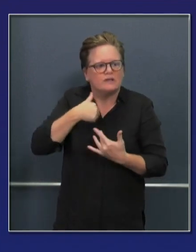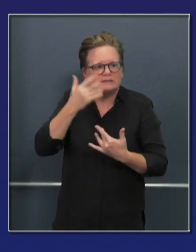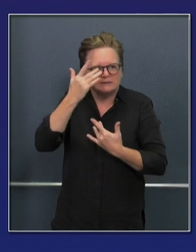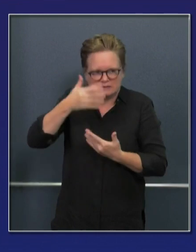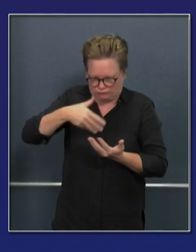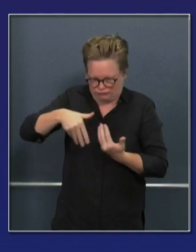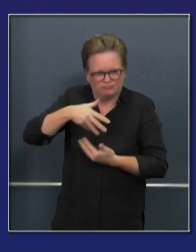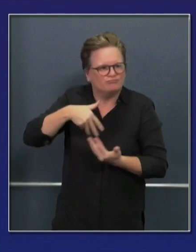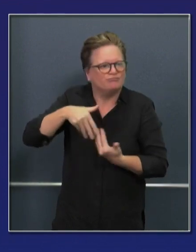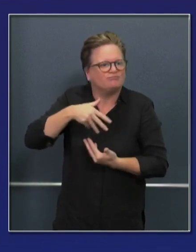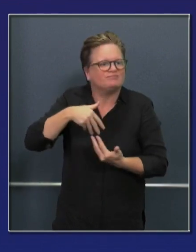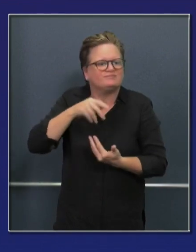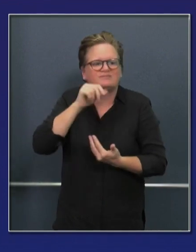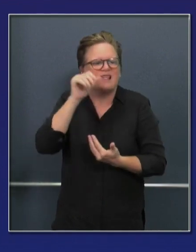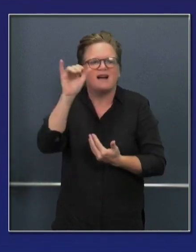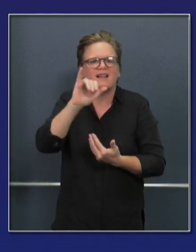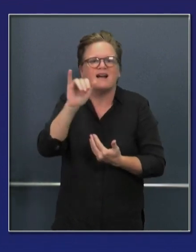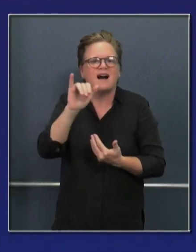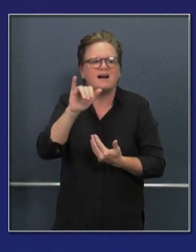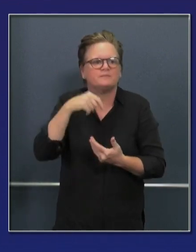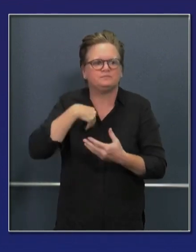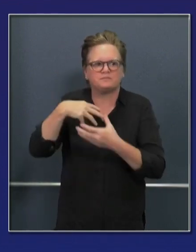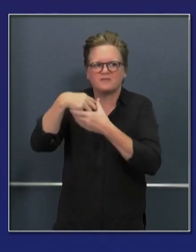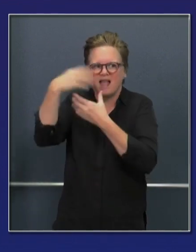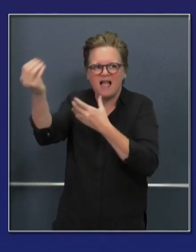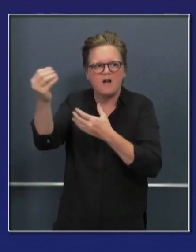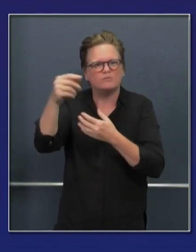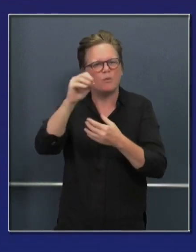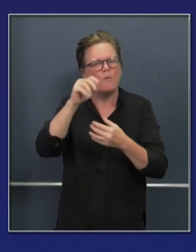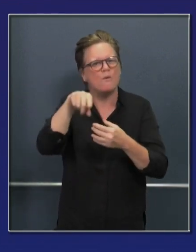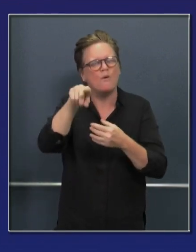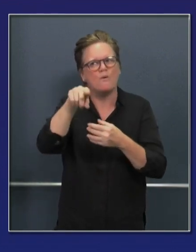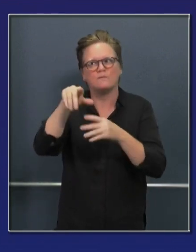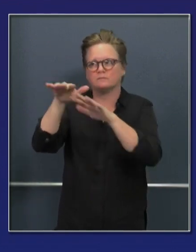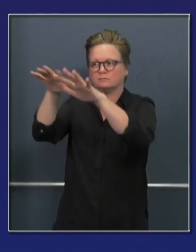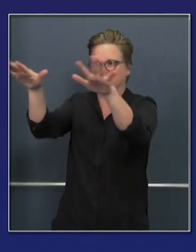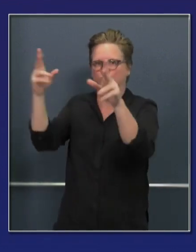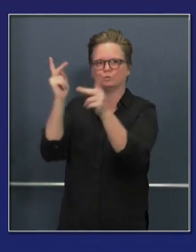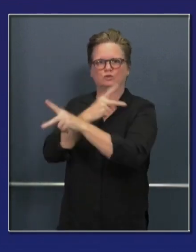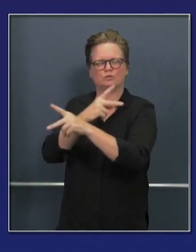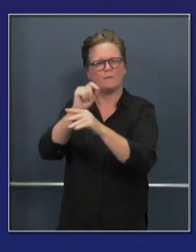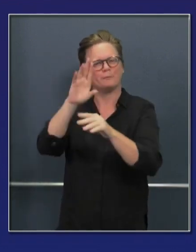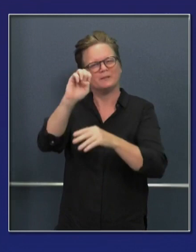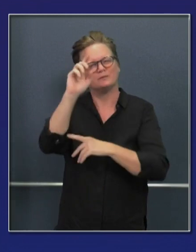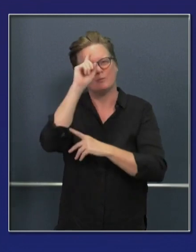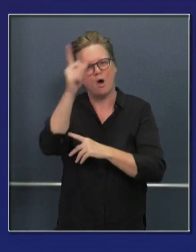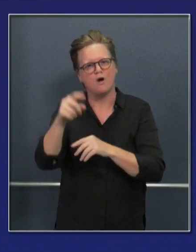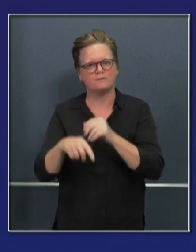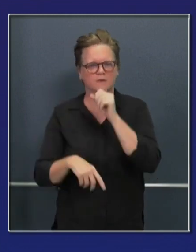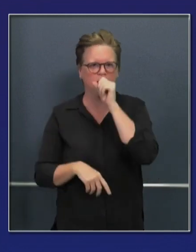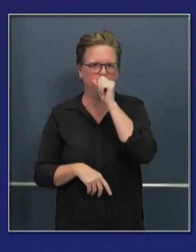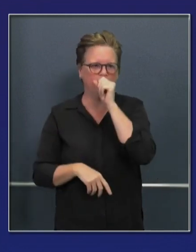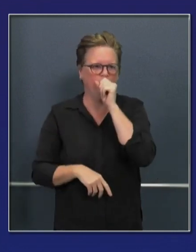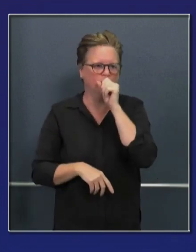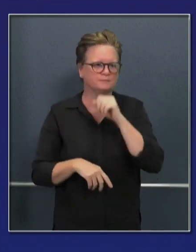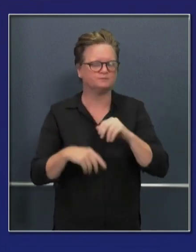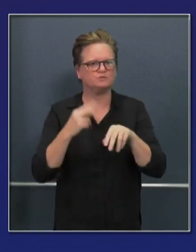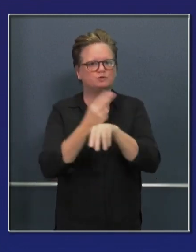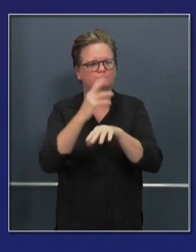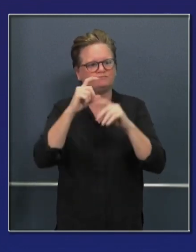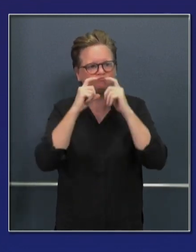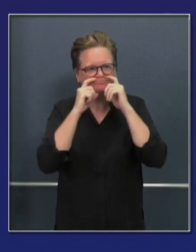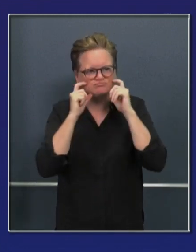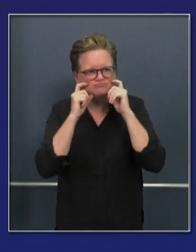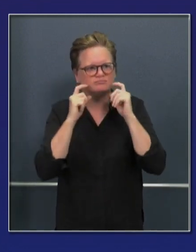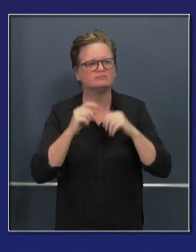appropriate, and physically distance to the extent you can, and continue the hygiene that is so foundational for us ultimately to meet